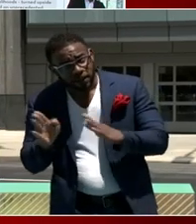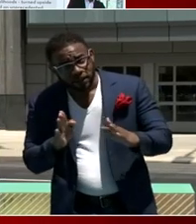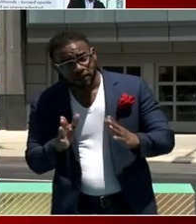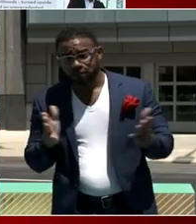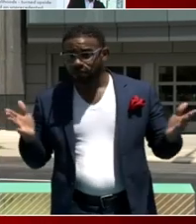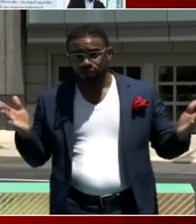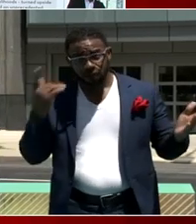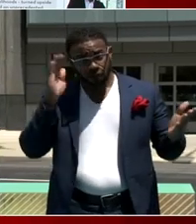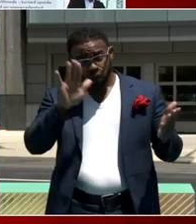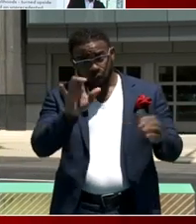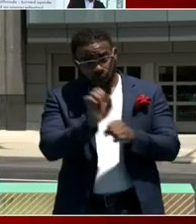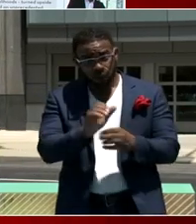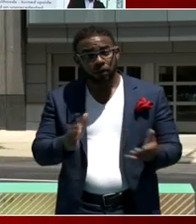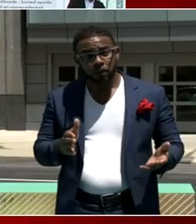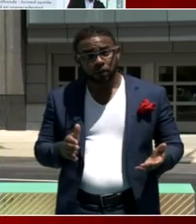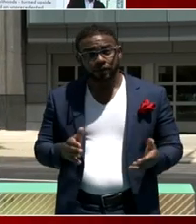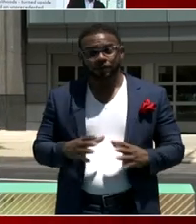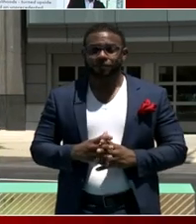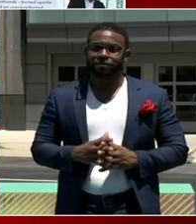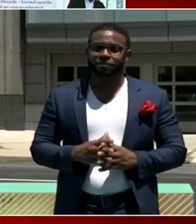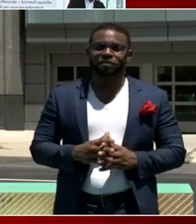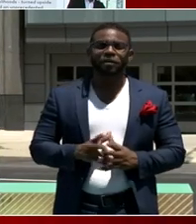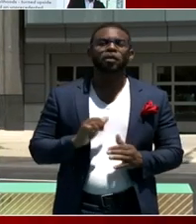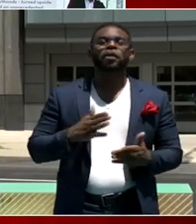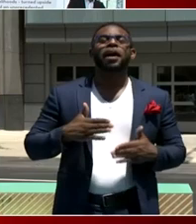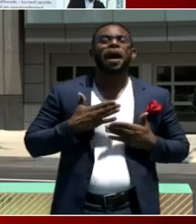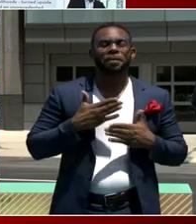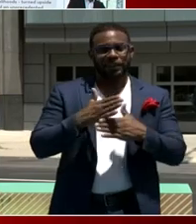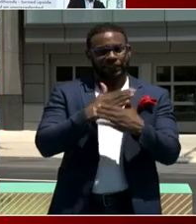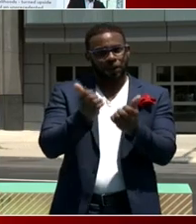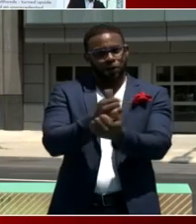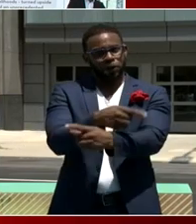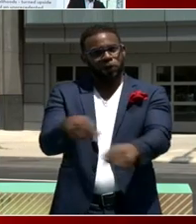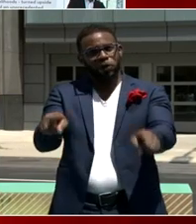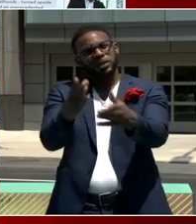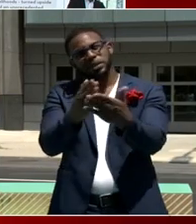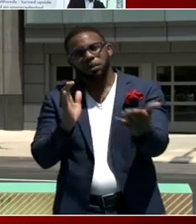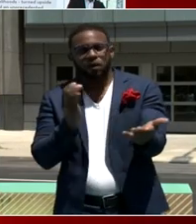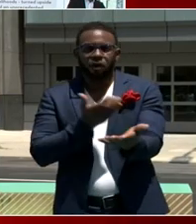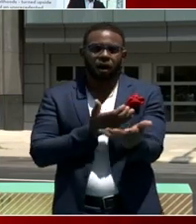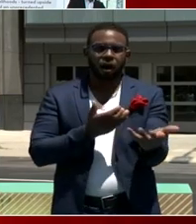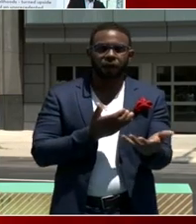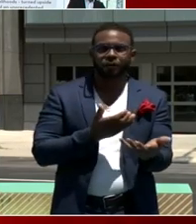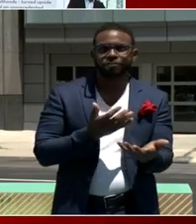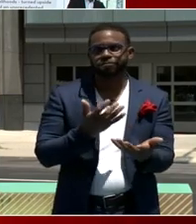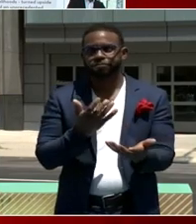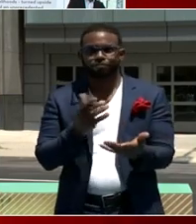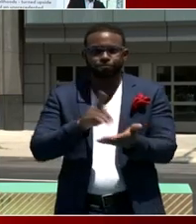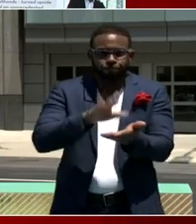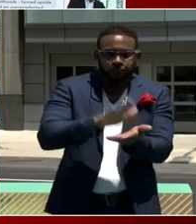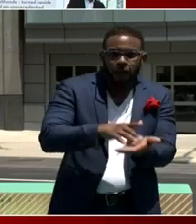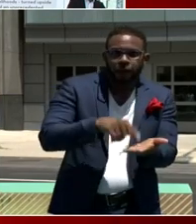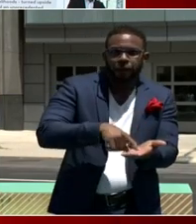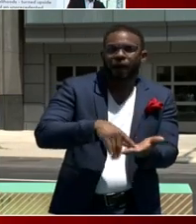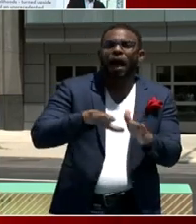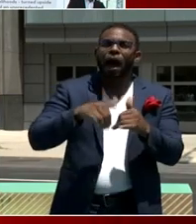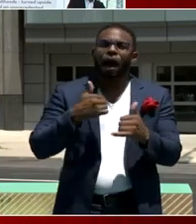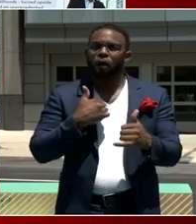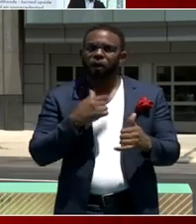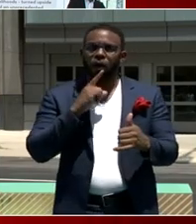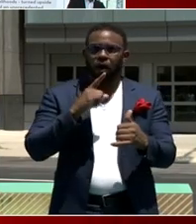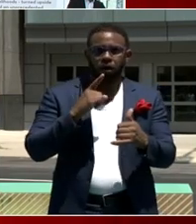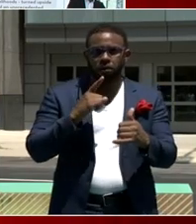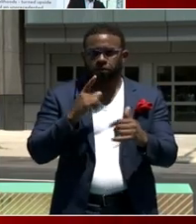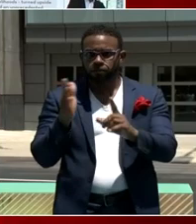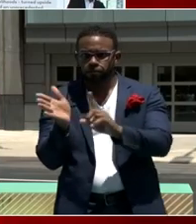work plan for your employees as well? We're happy to share with you some of our documents and how we